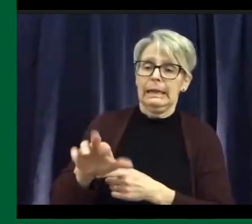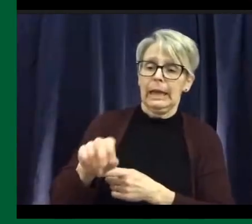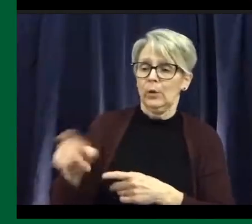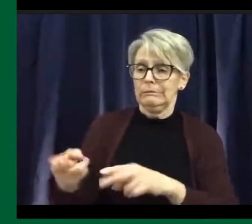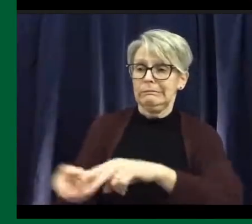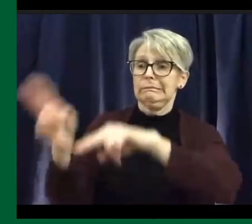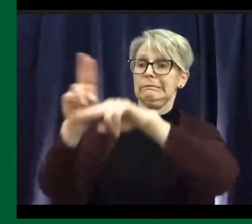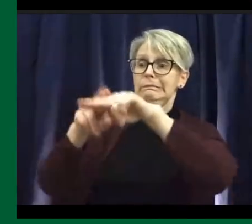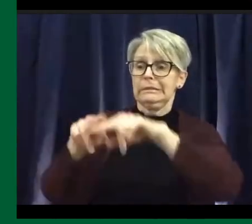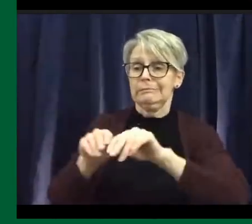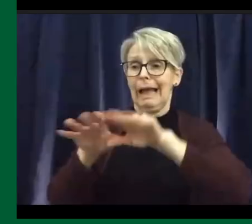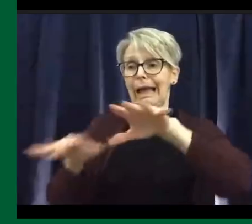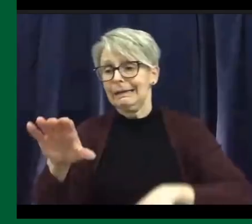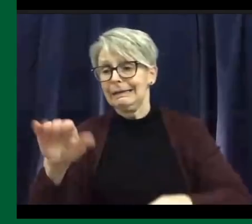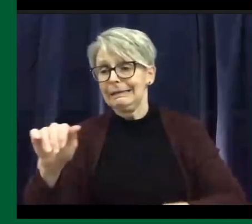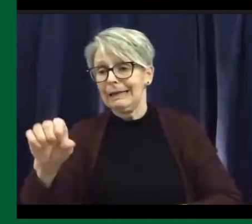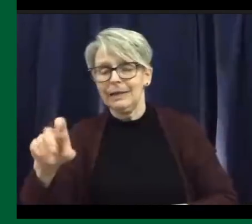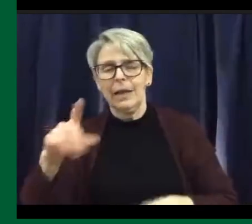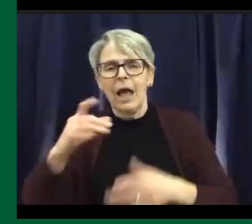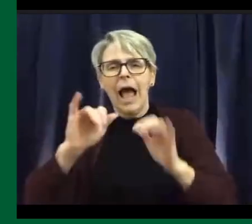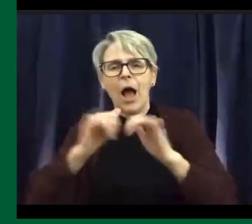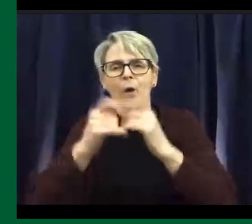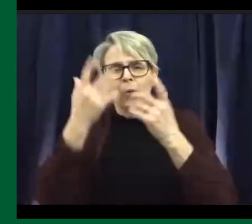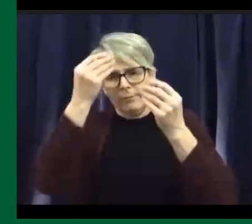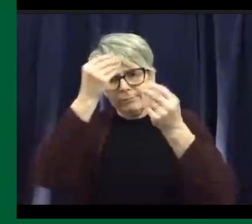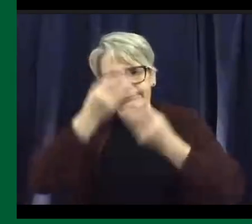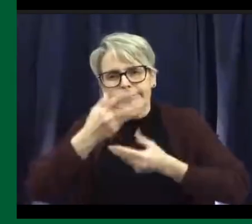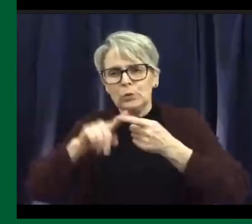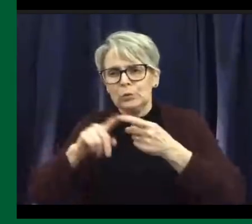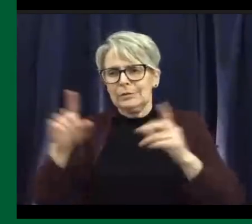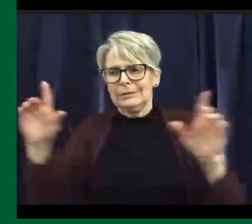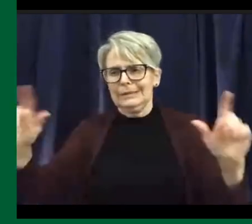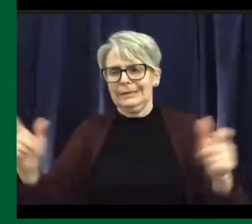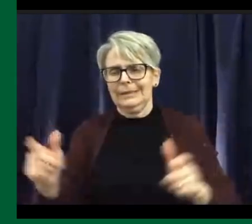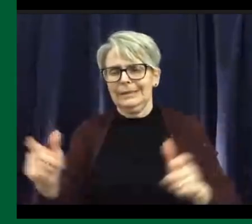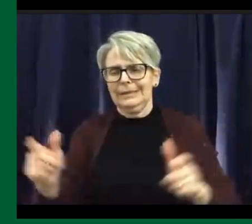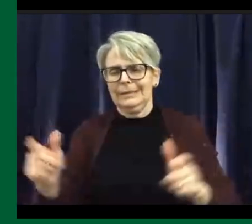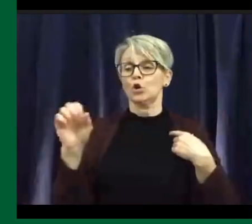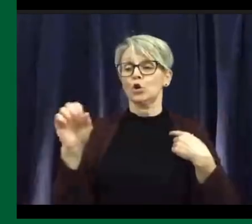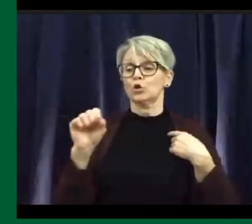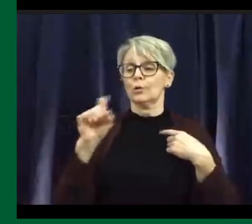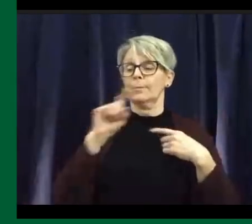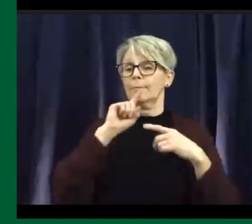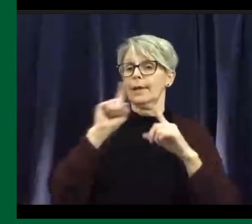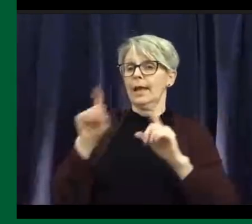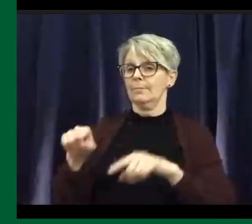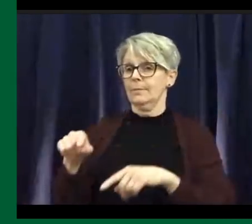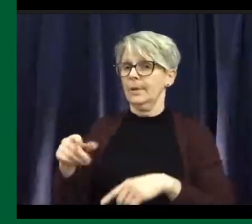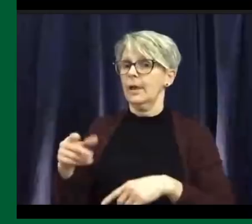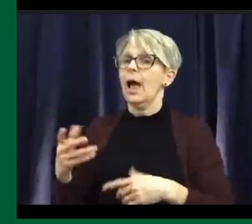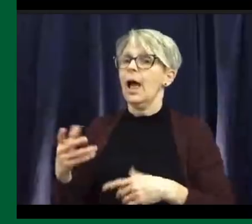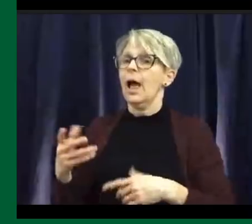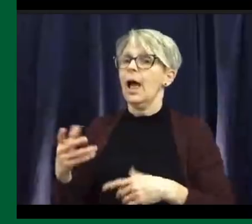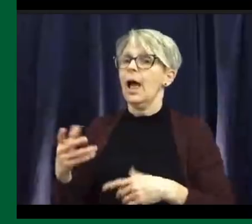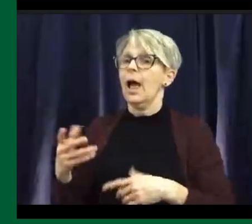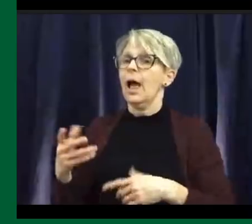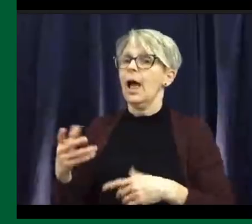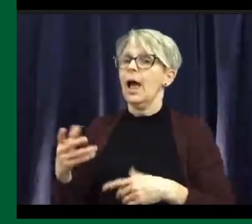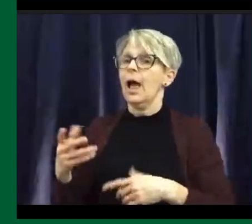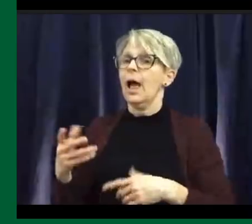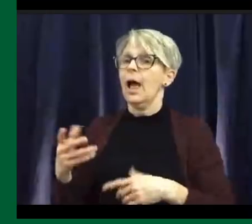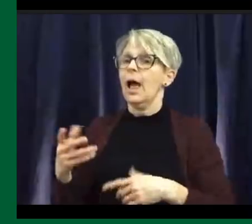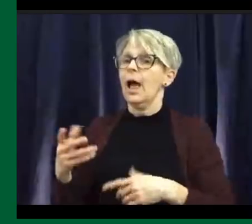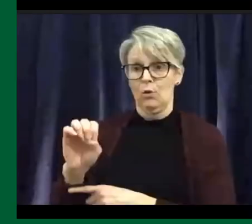the investigation. What more can you tell us about these outbreaks? What I'm aware of is that there's one and possibly more daycares at the moment, and